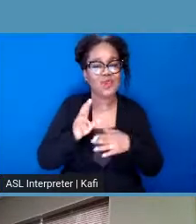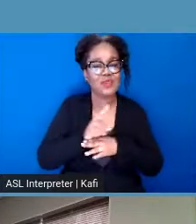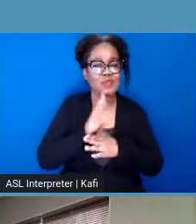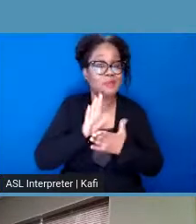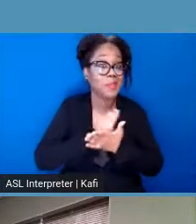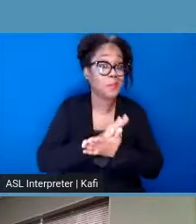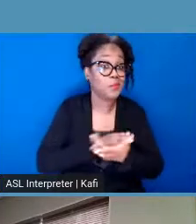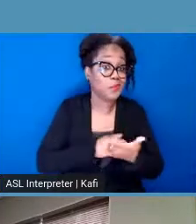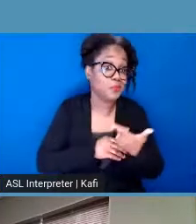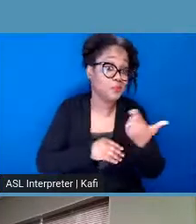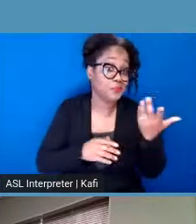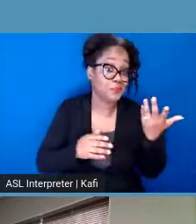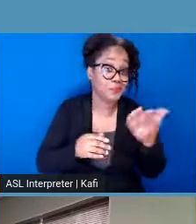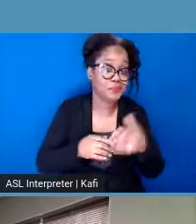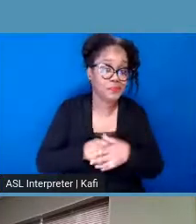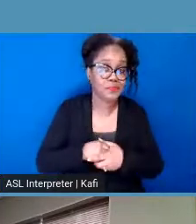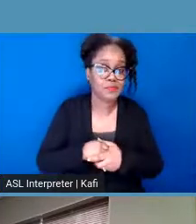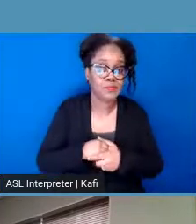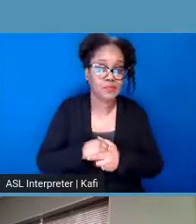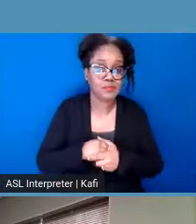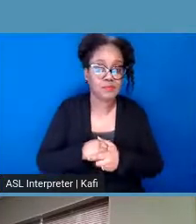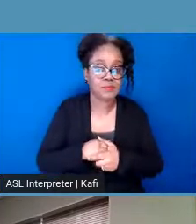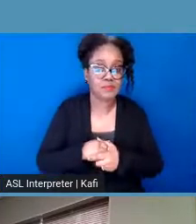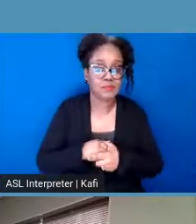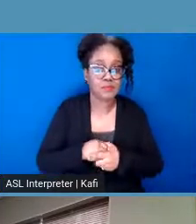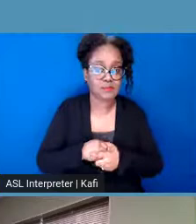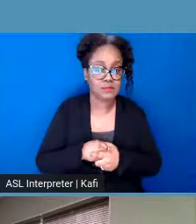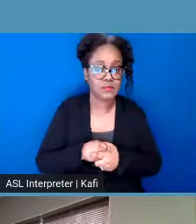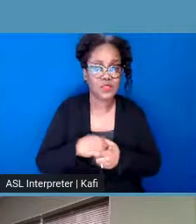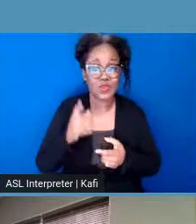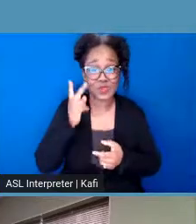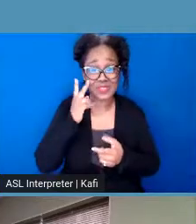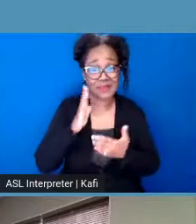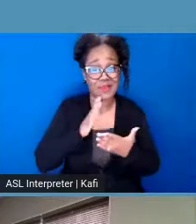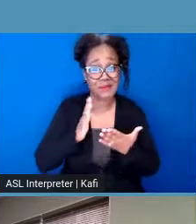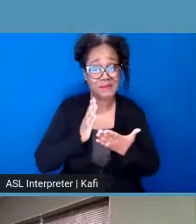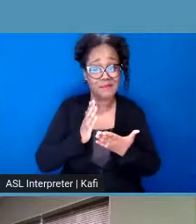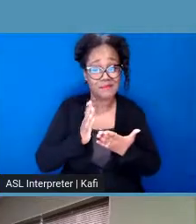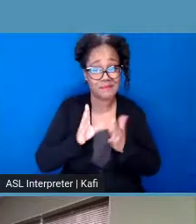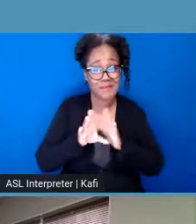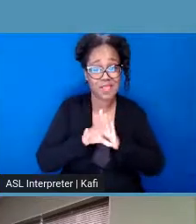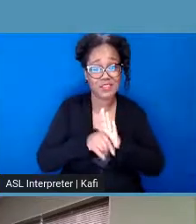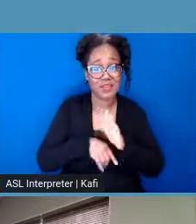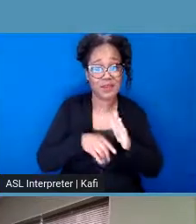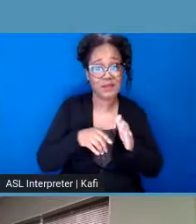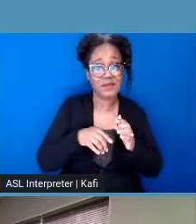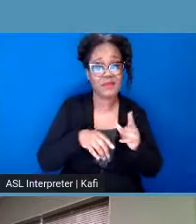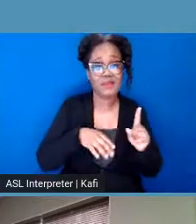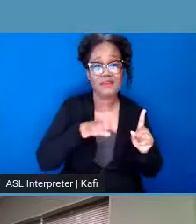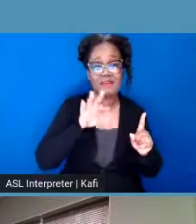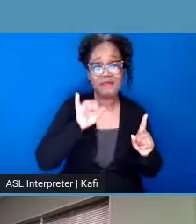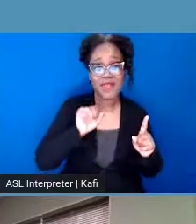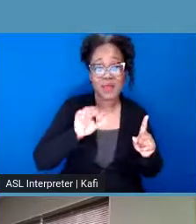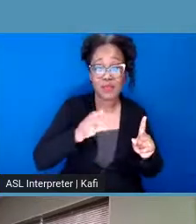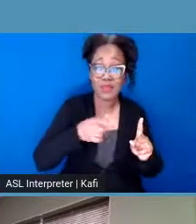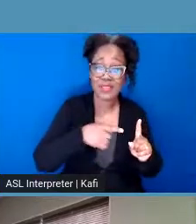you can recycle it. And so with the fabric backdrop, sometimes they get wrinkled.